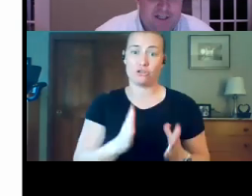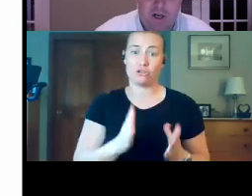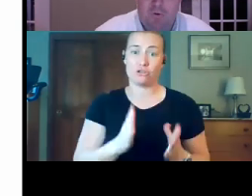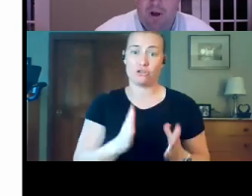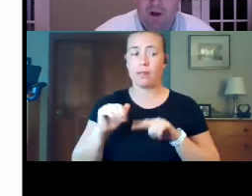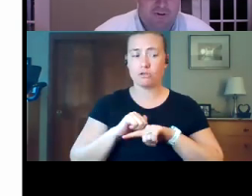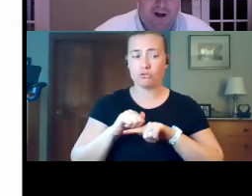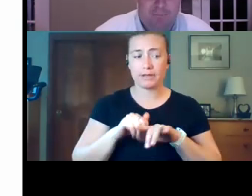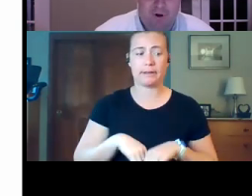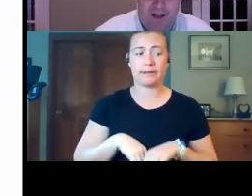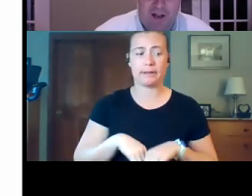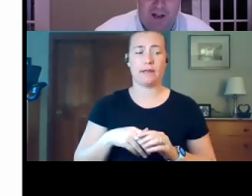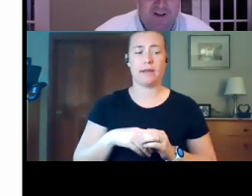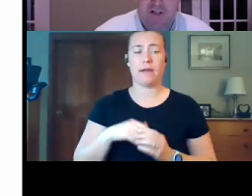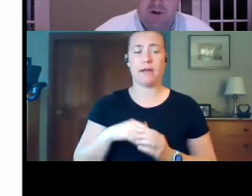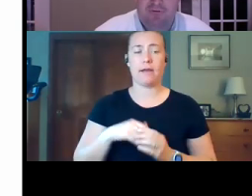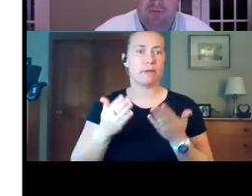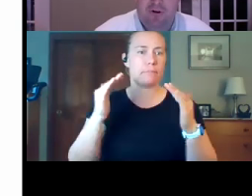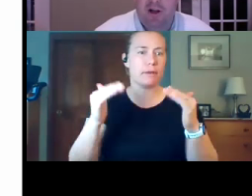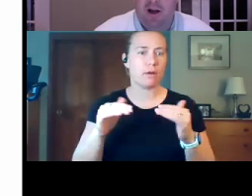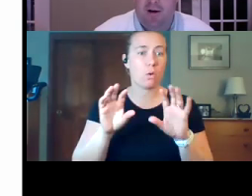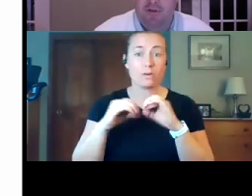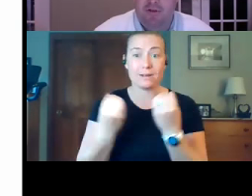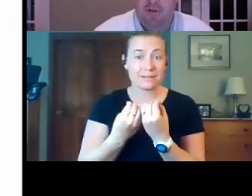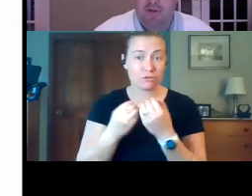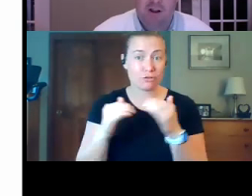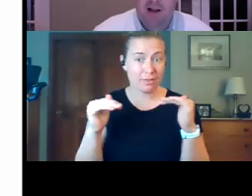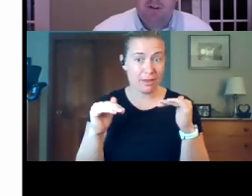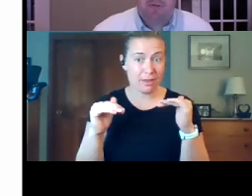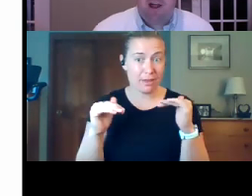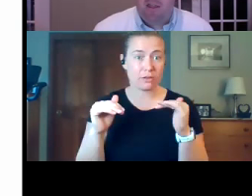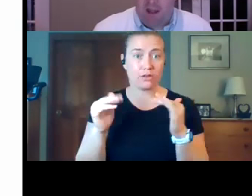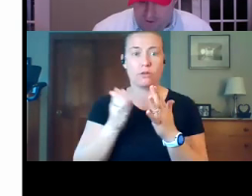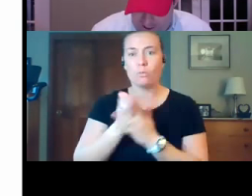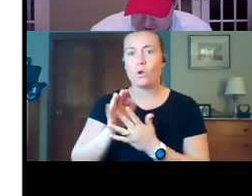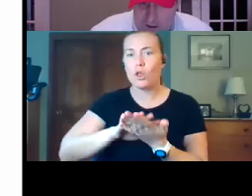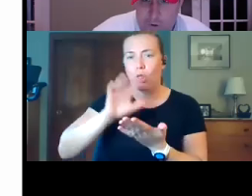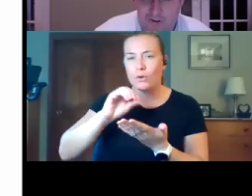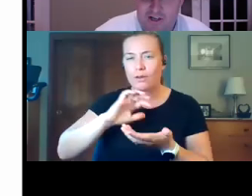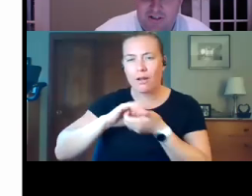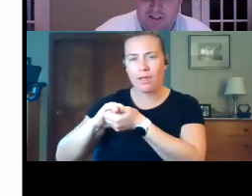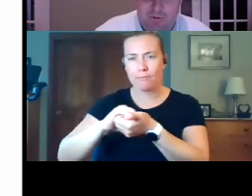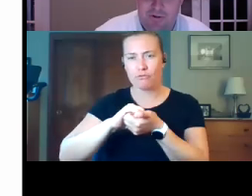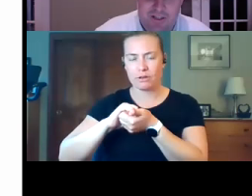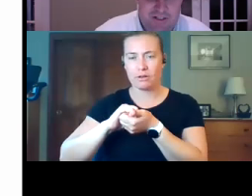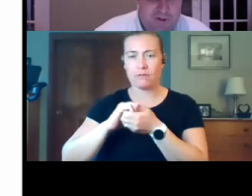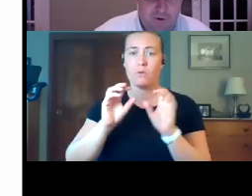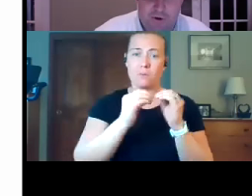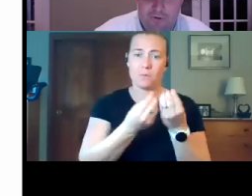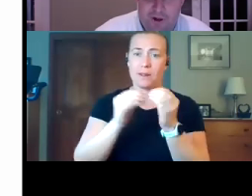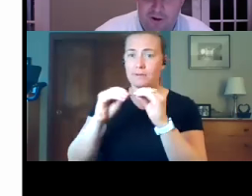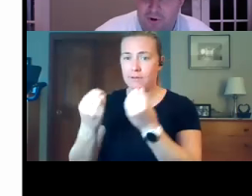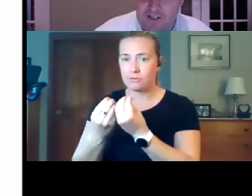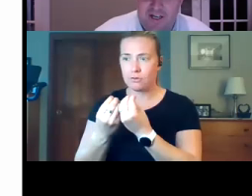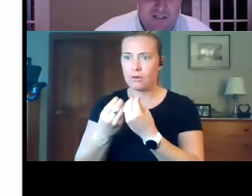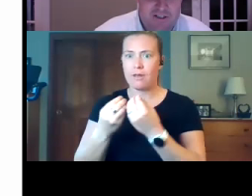practice. We might also operate at the organizational level through a learning collaborative that allows organizations opportunities to learn